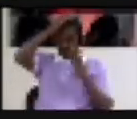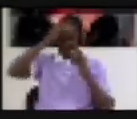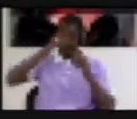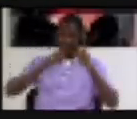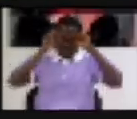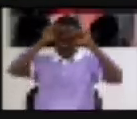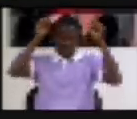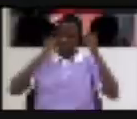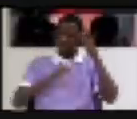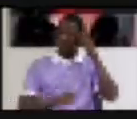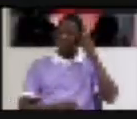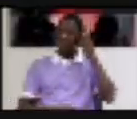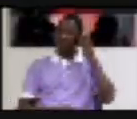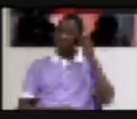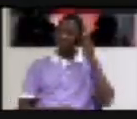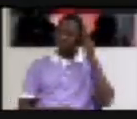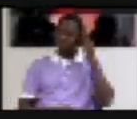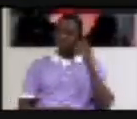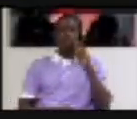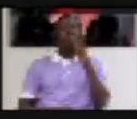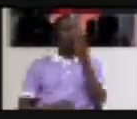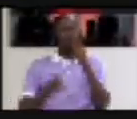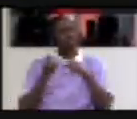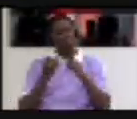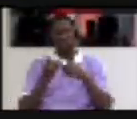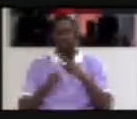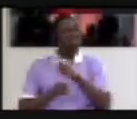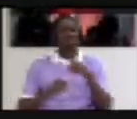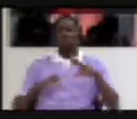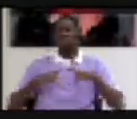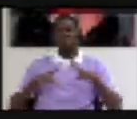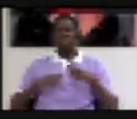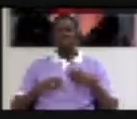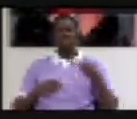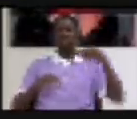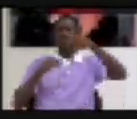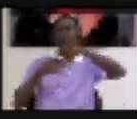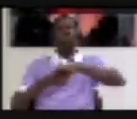Secondly, I was not prepared to join the political arena.